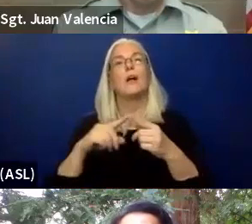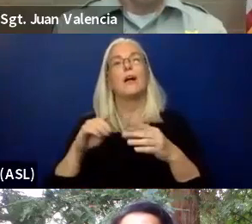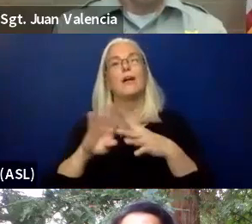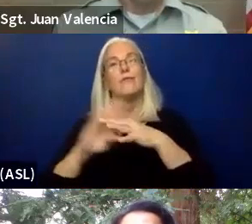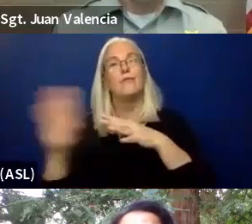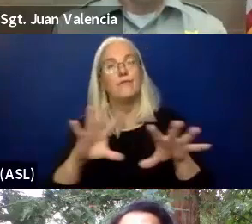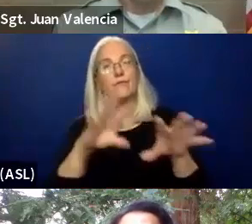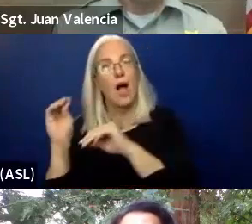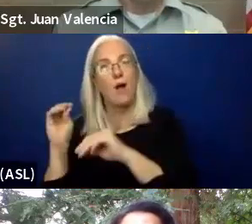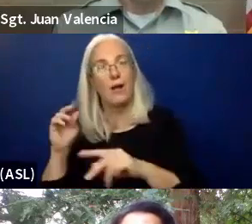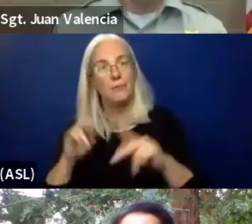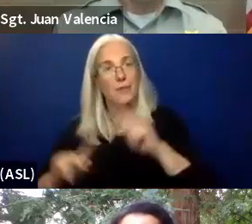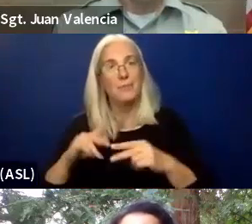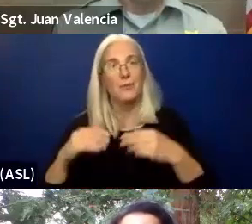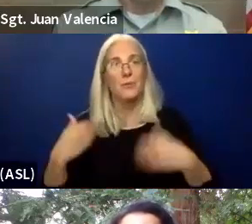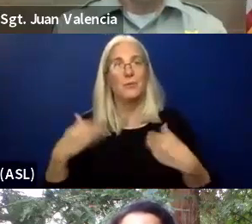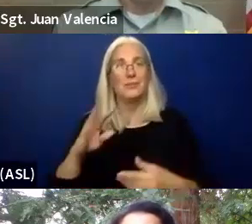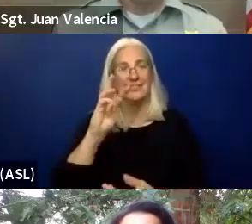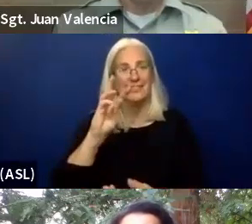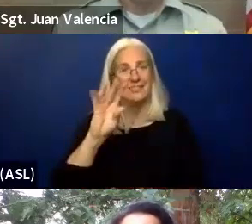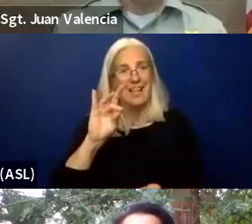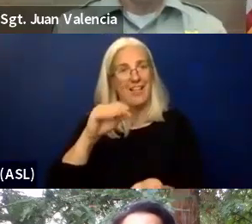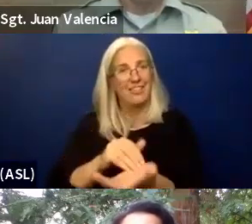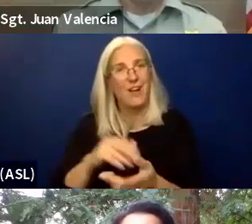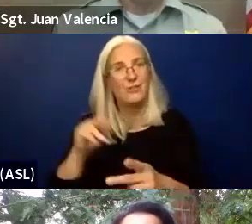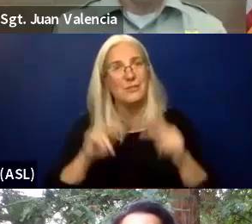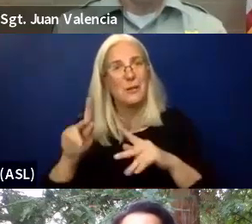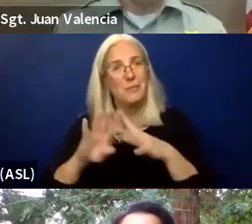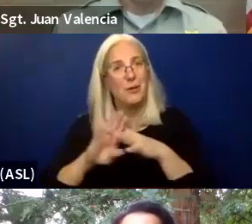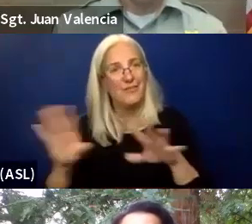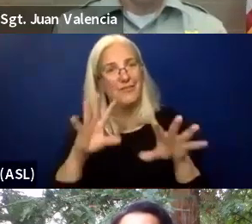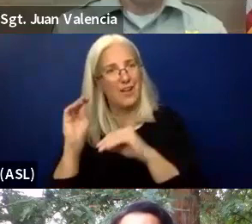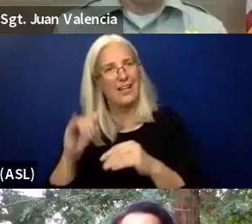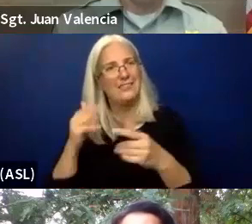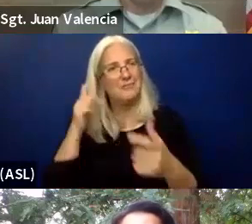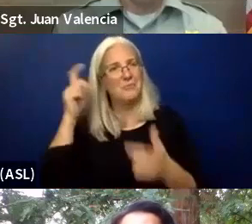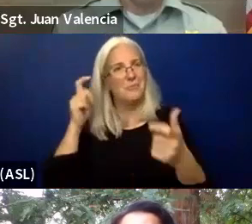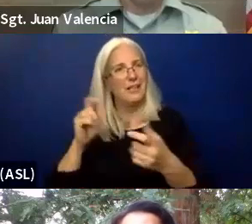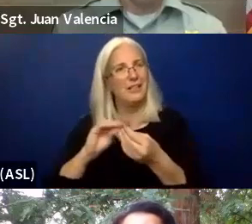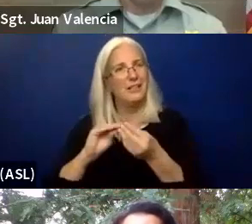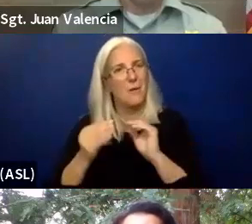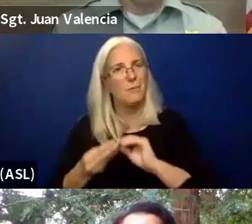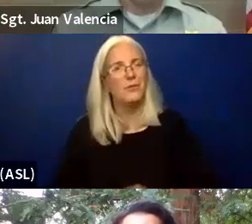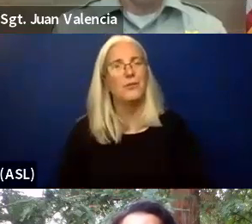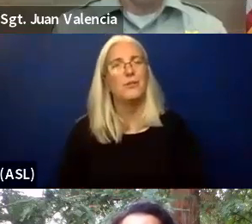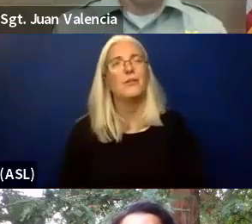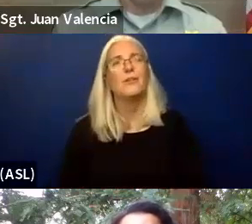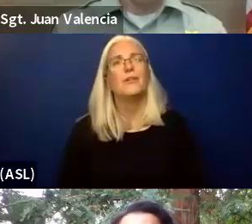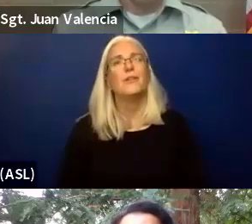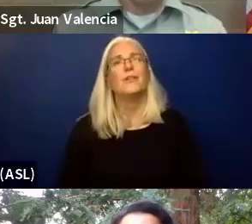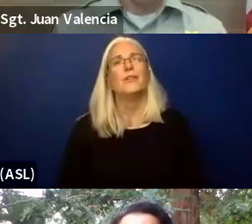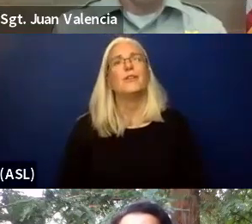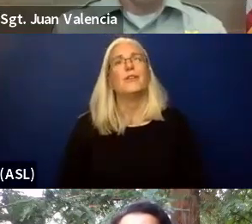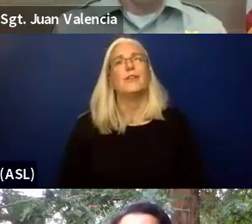homes. That's 1 in 7 of the county's residents. Being without a home makes it much more difficult to follow safety protocols